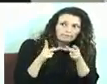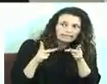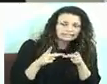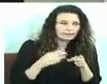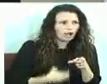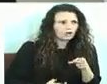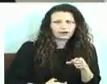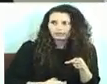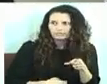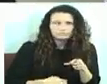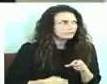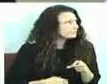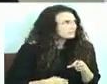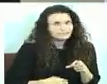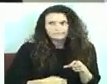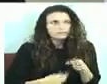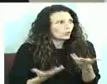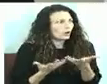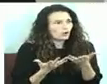everything is appealing, anything.